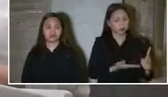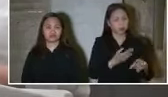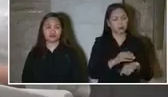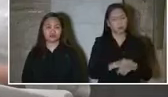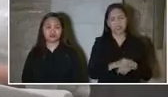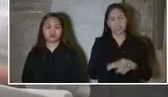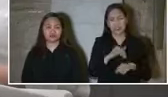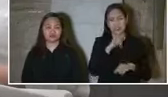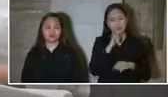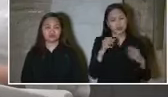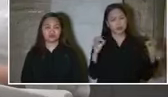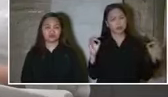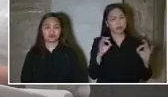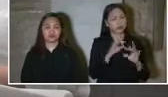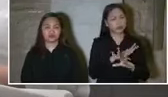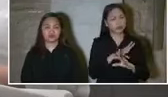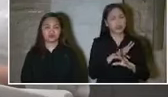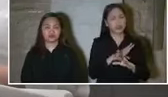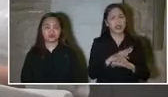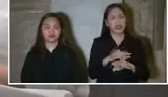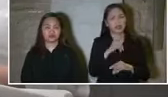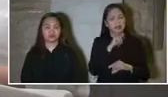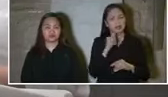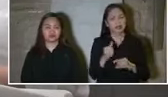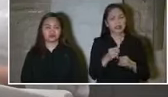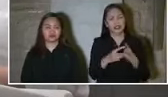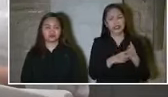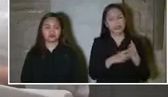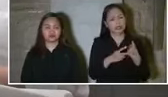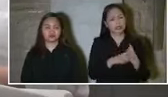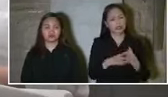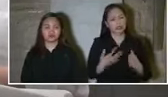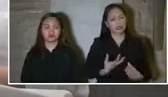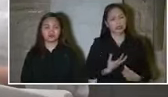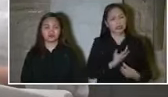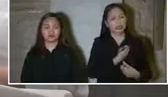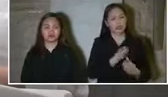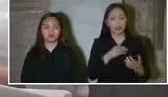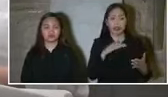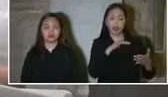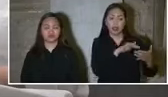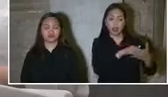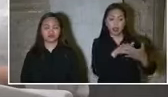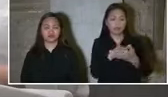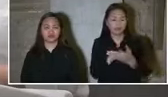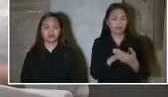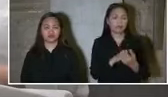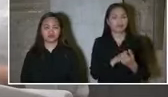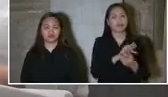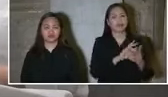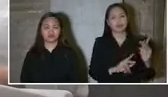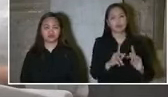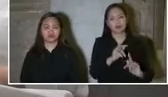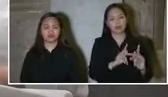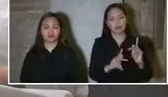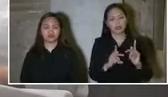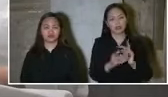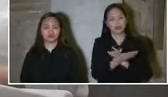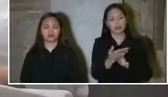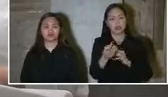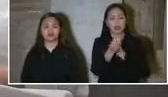revenge and cherish no grudge against any of your people. You shall love